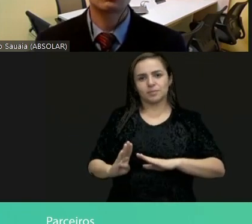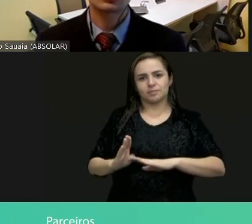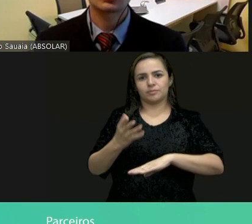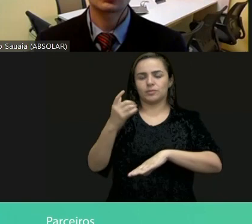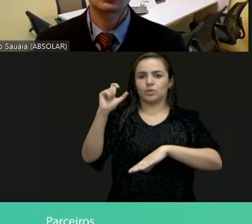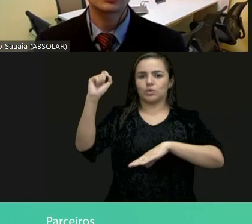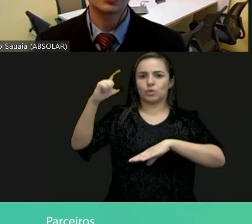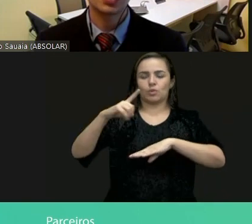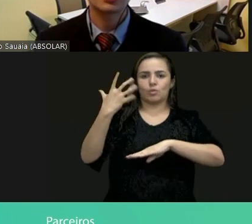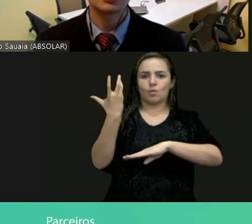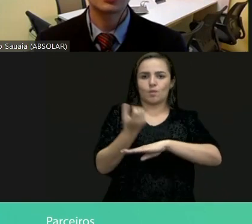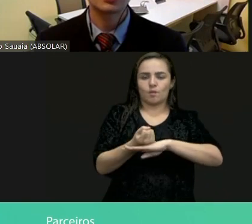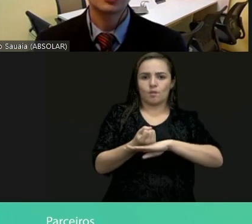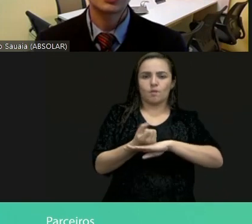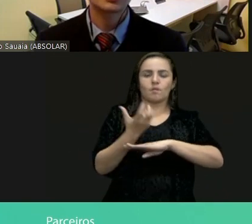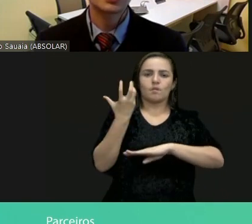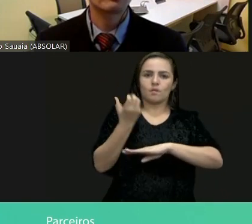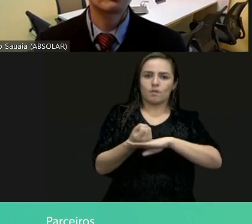and the